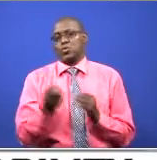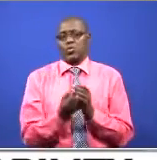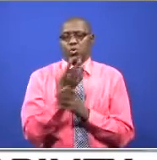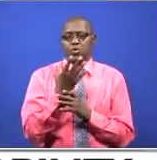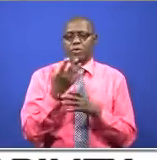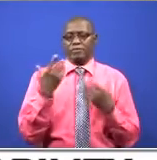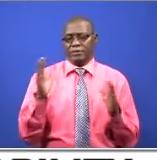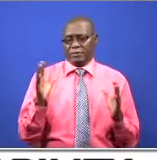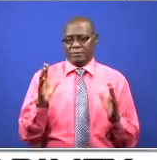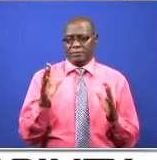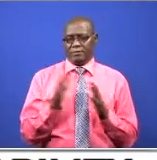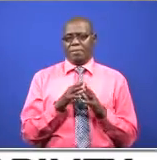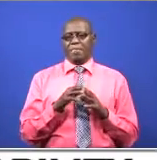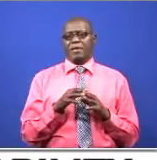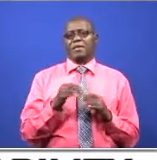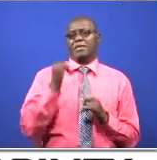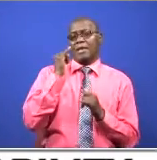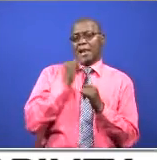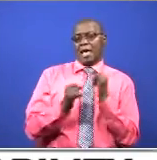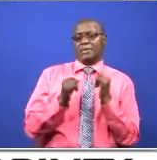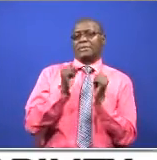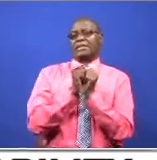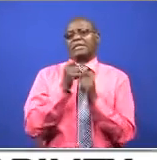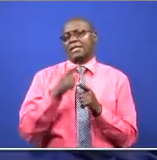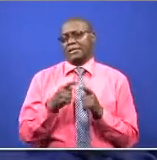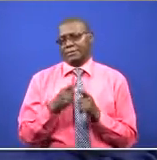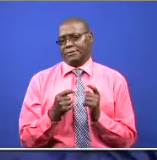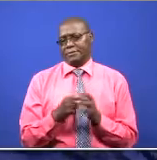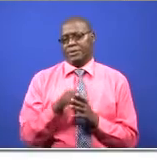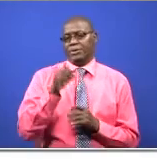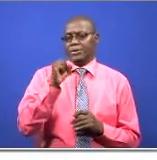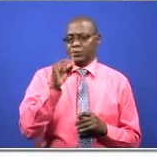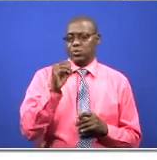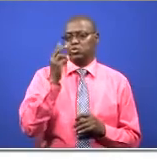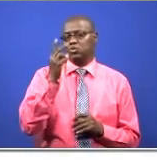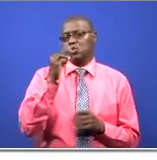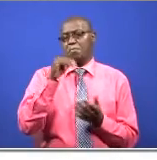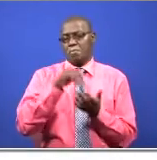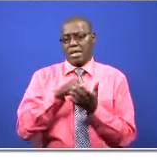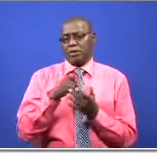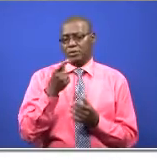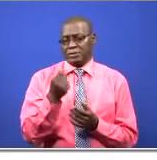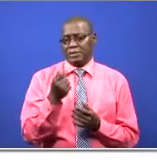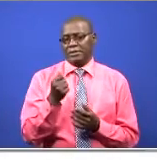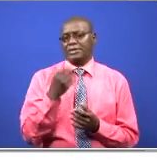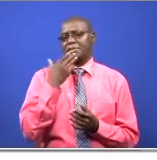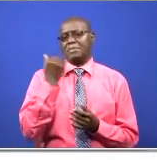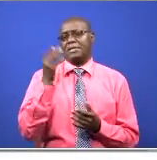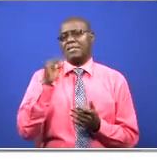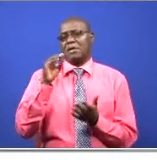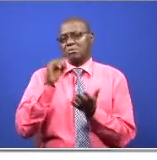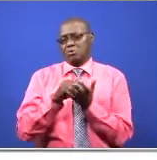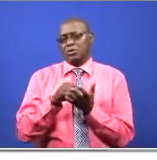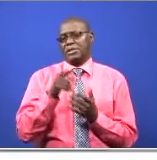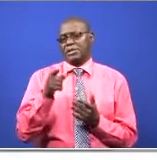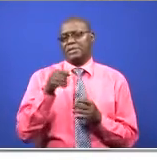40% in the last 10 years. So 2 million shillings will be better than putting the same amount in a bank.